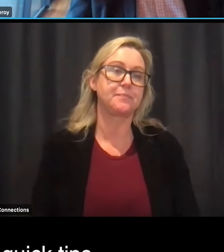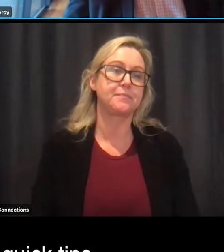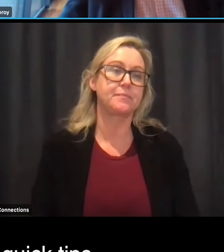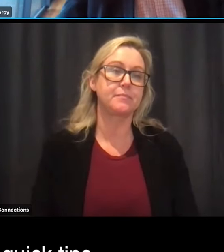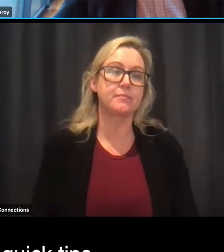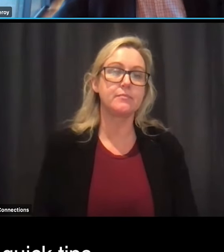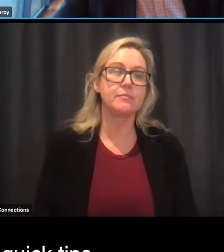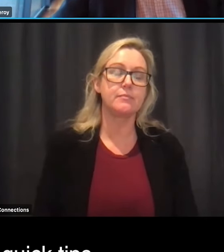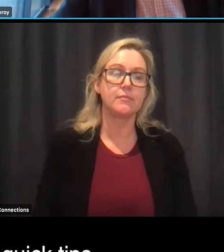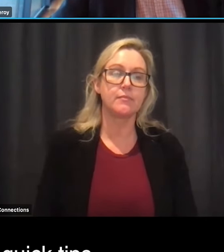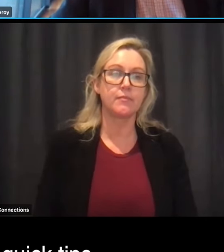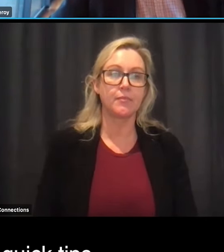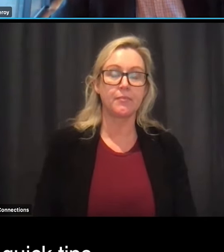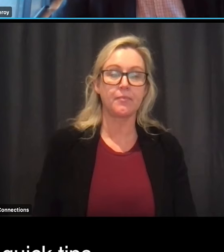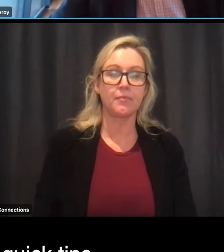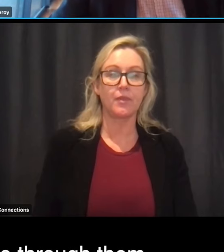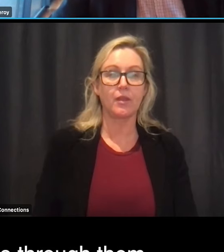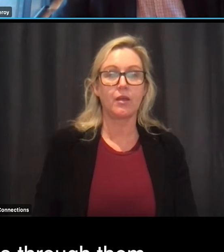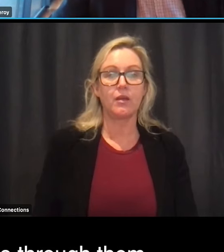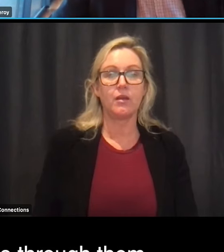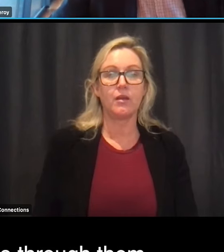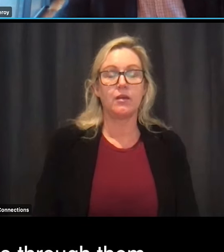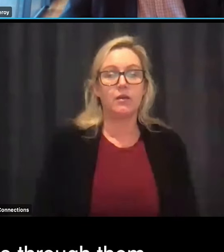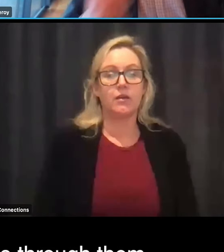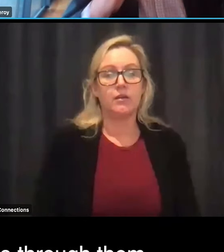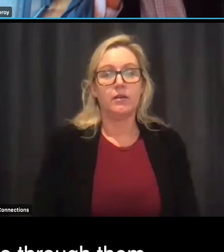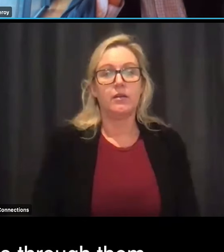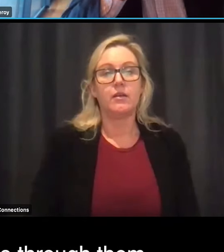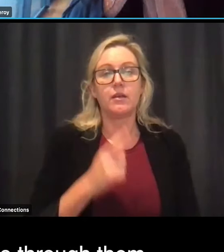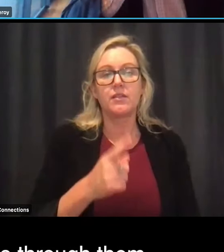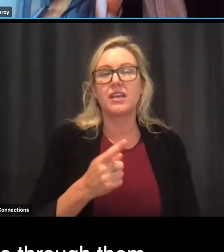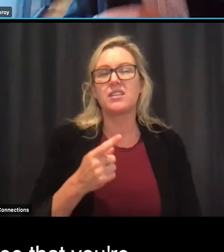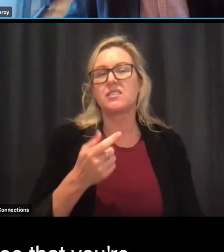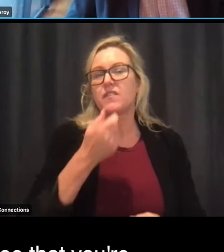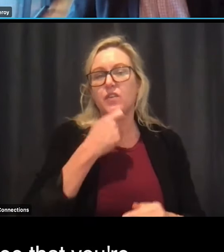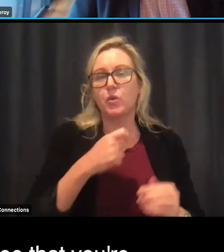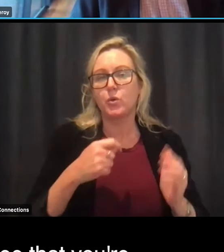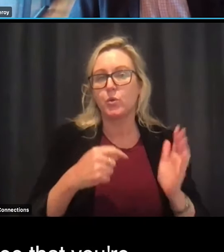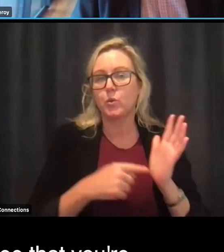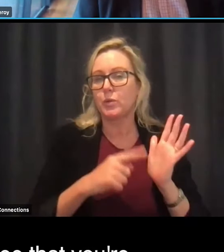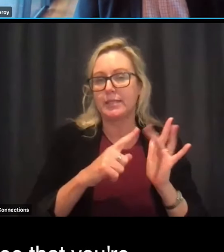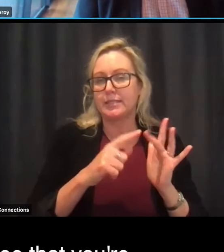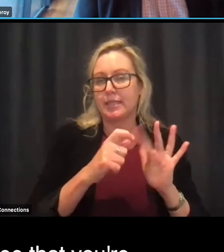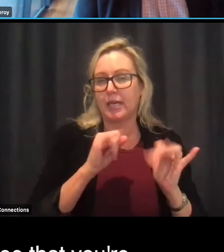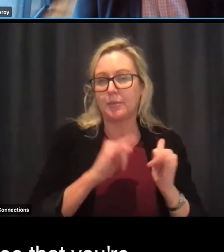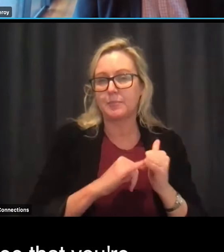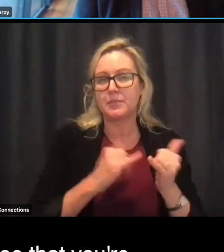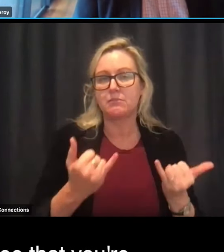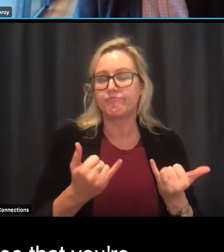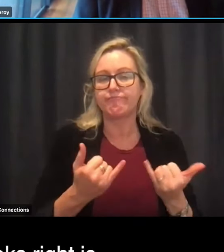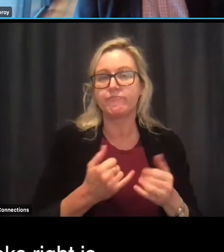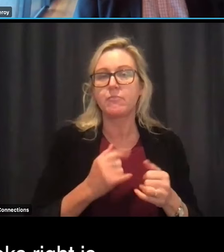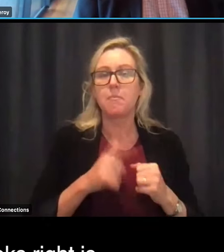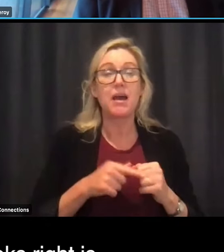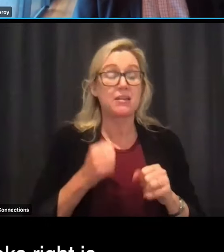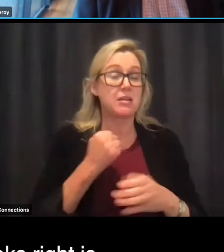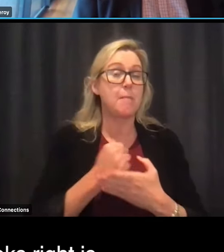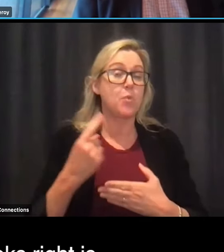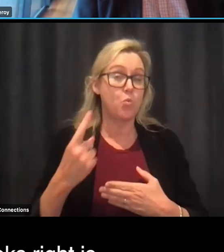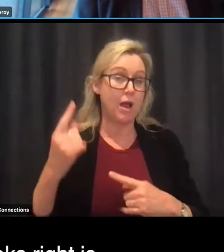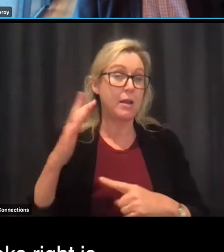these are just some very quick tips, quality assurance tips. I won't go through them, but I think the biggest tip to see that you're doing the